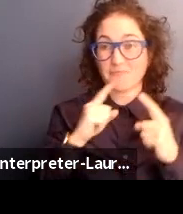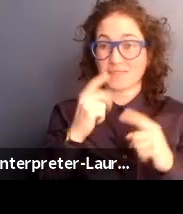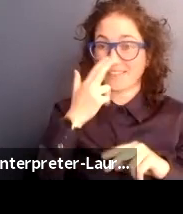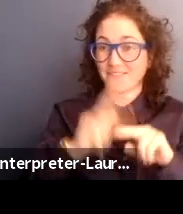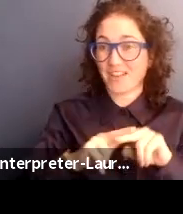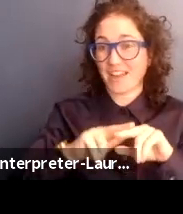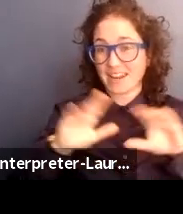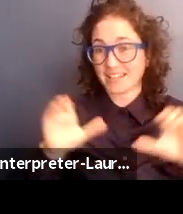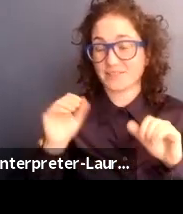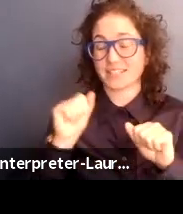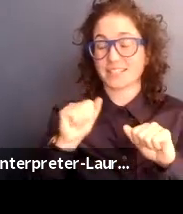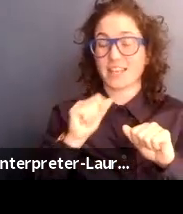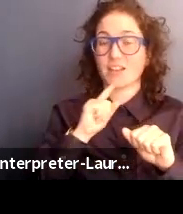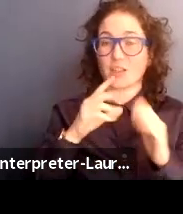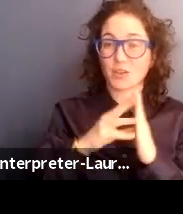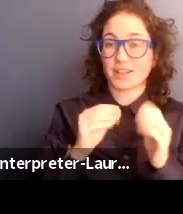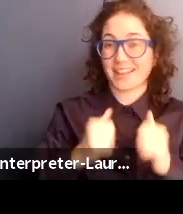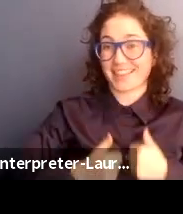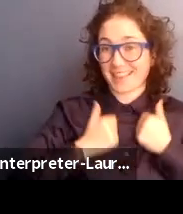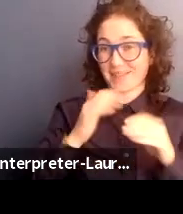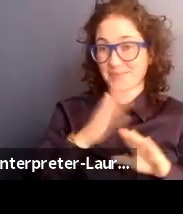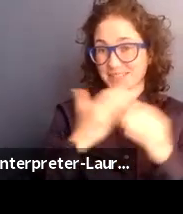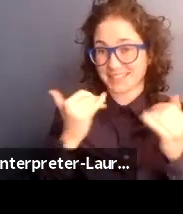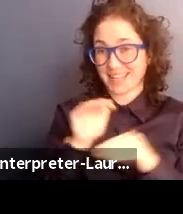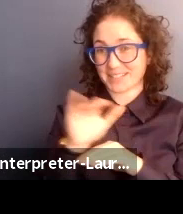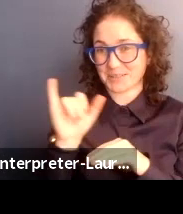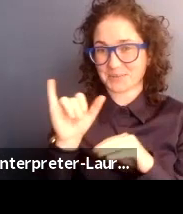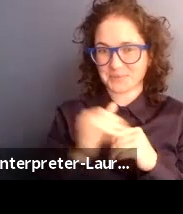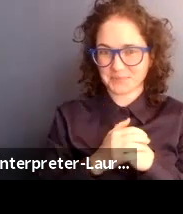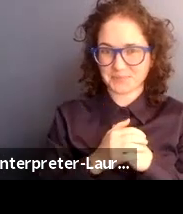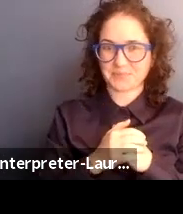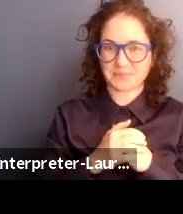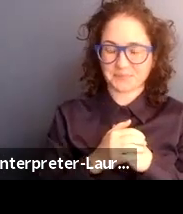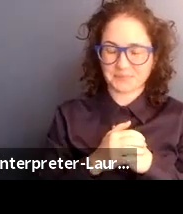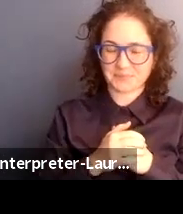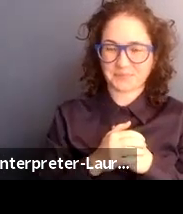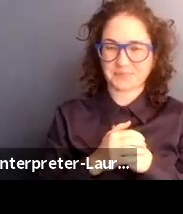activities and live music tonight. So